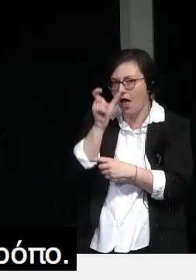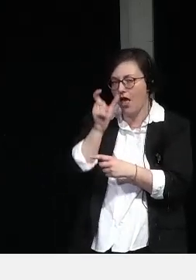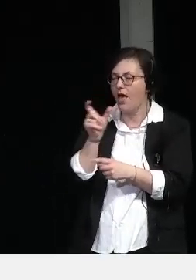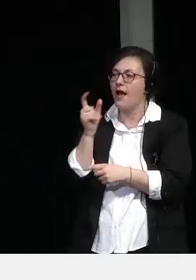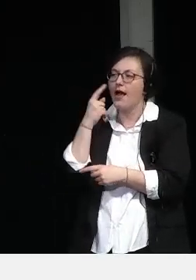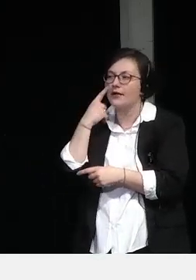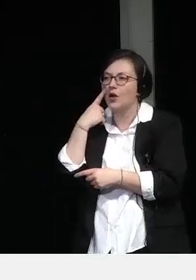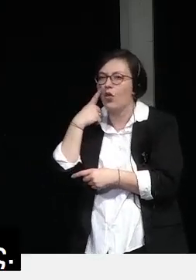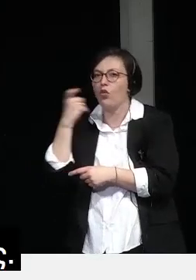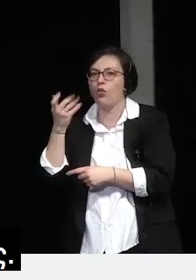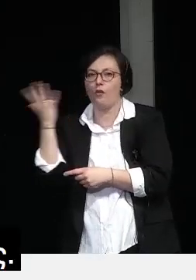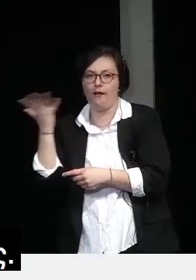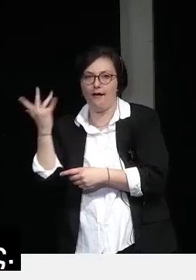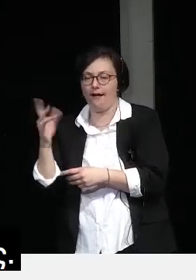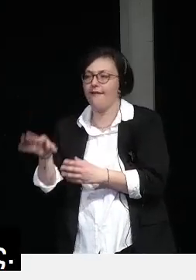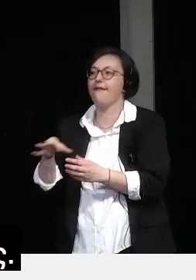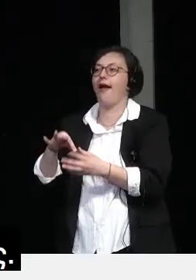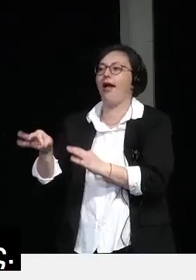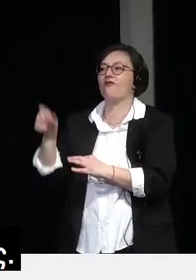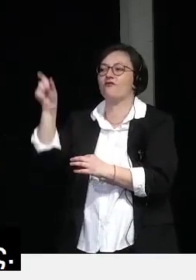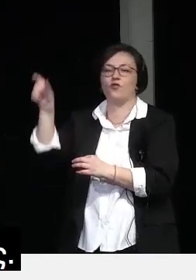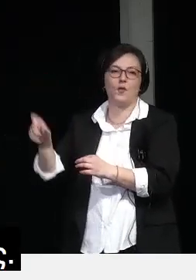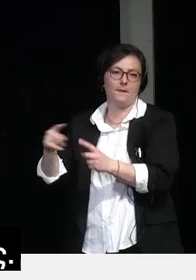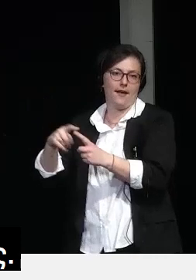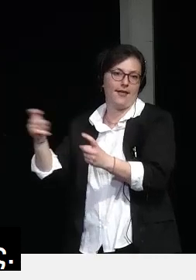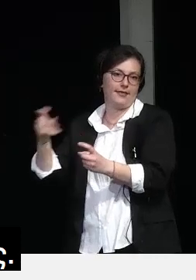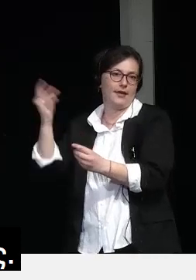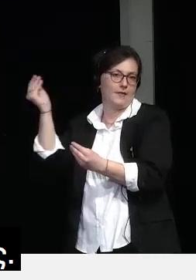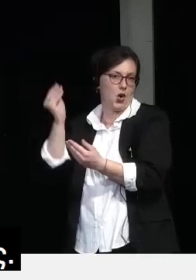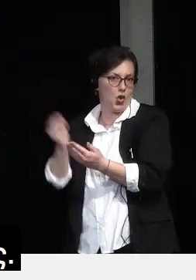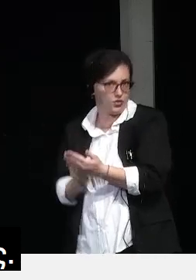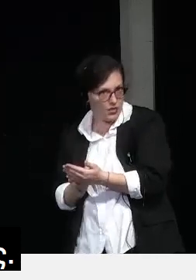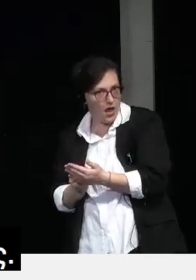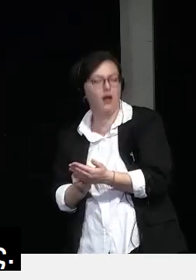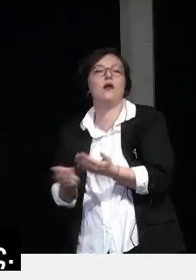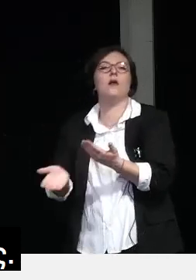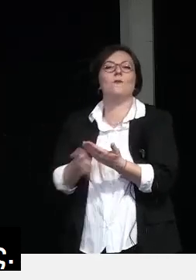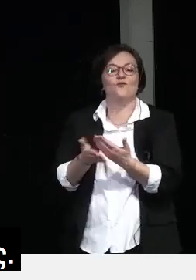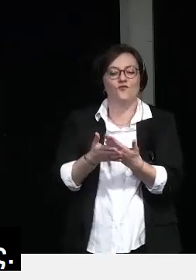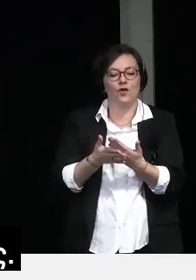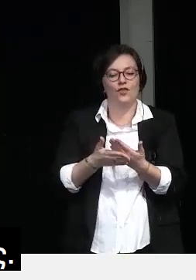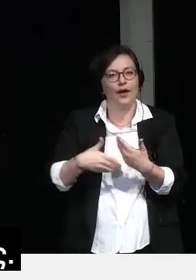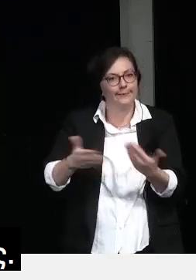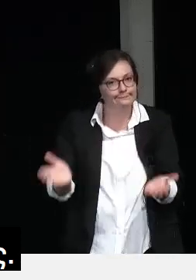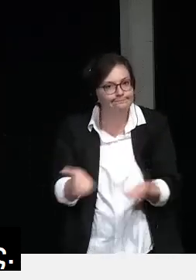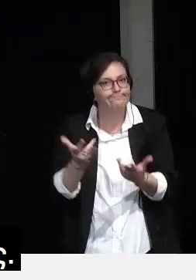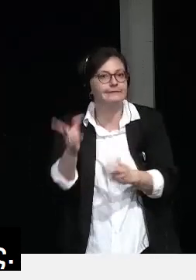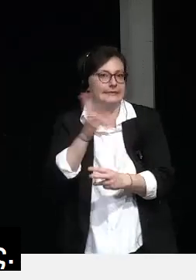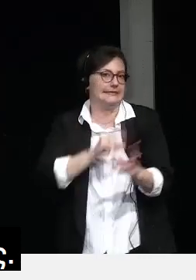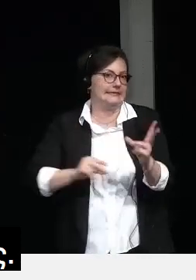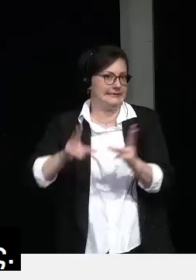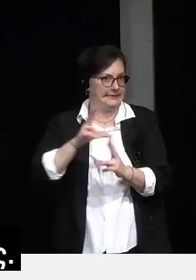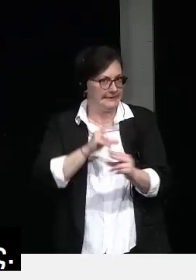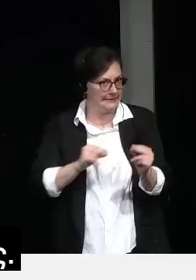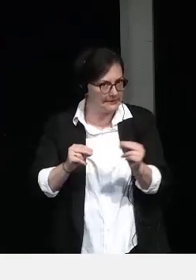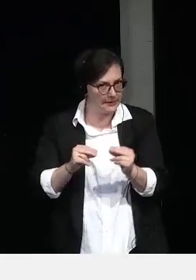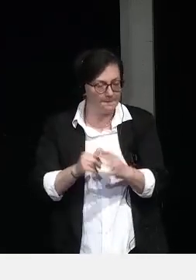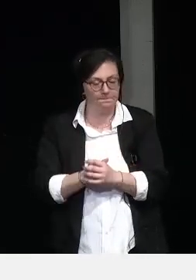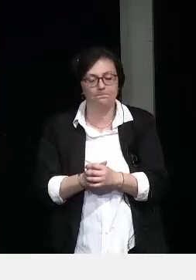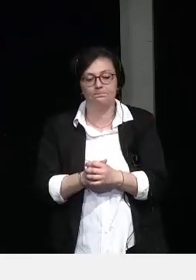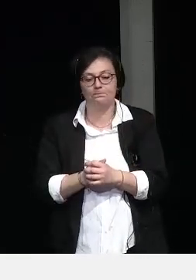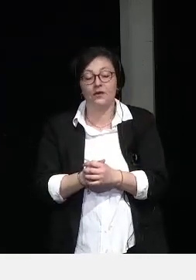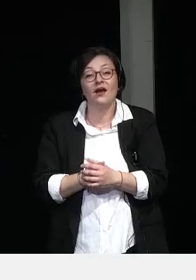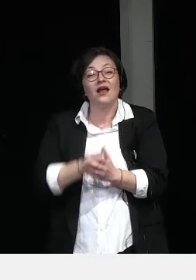artwork, because artwork are born to be devices of communication. They are